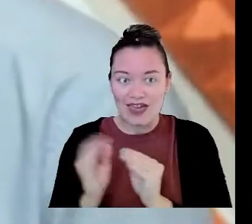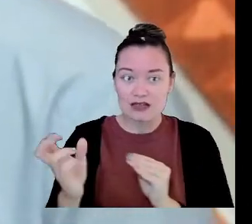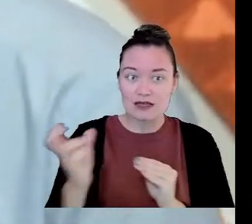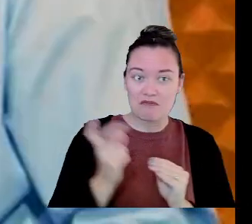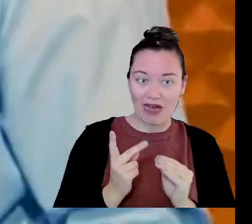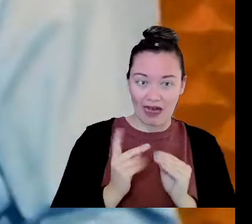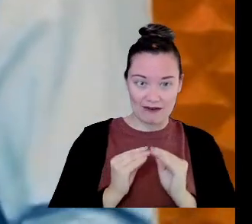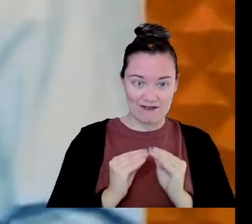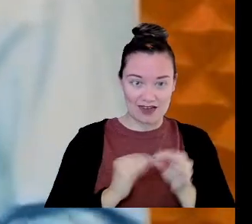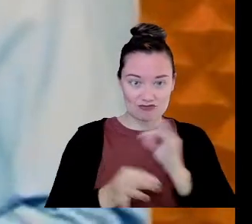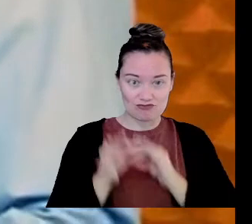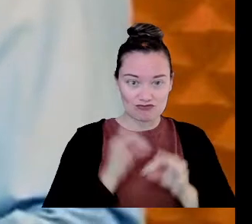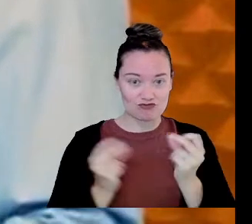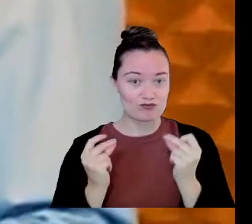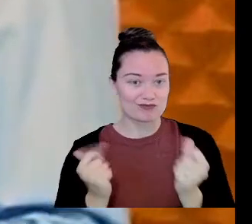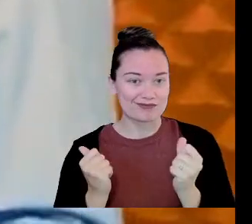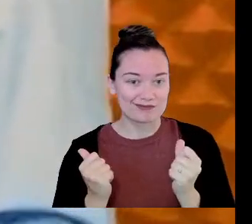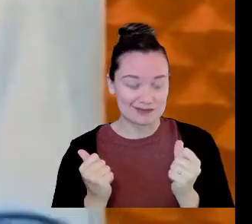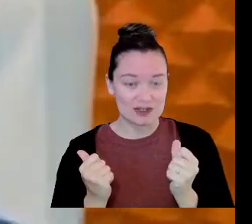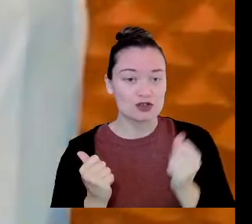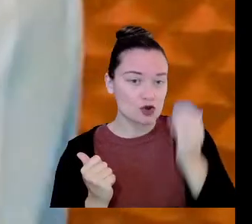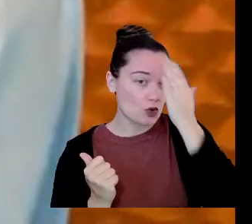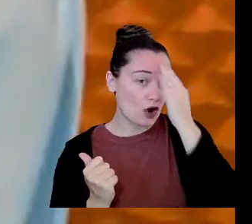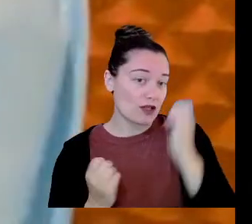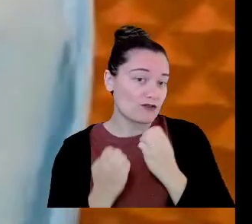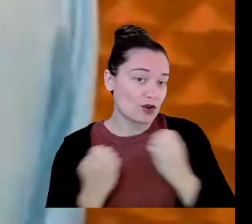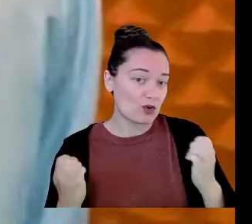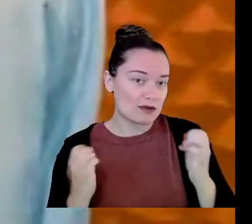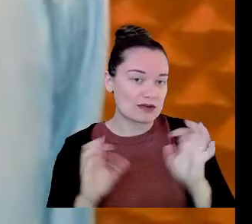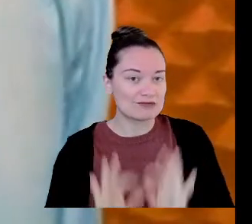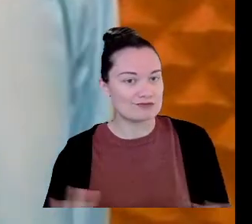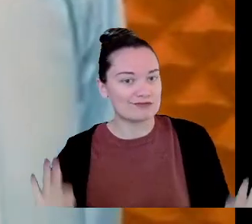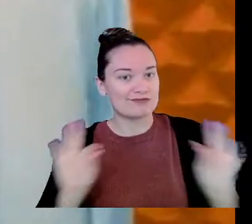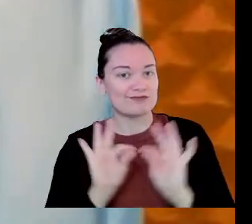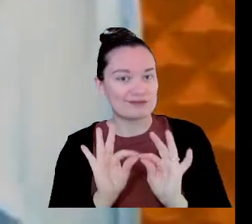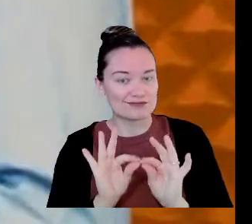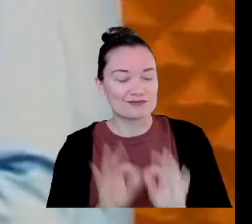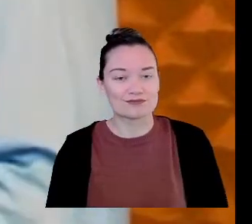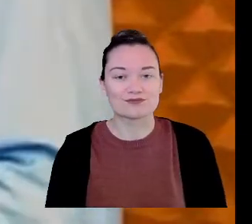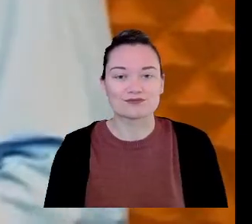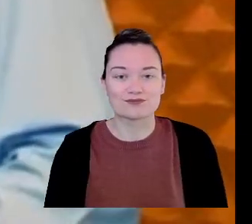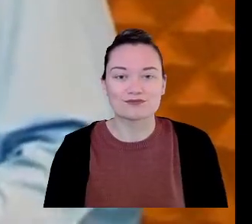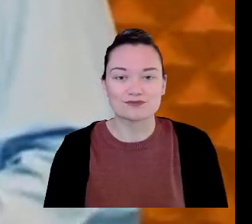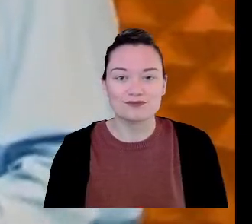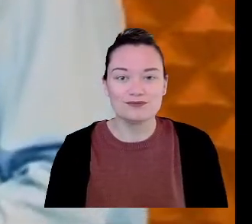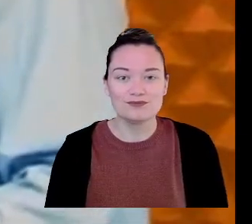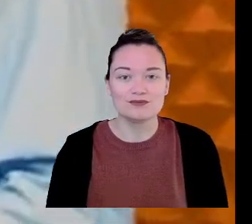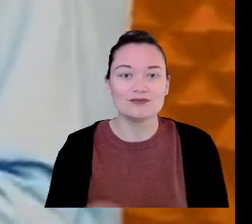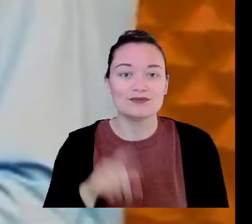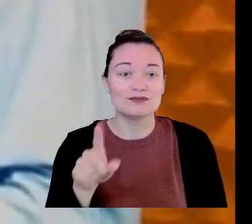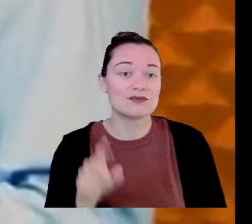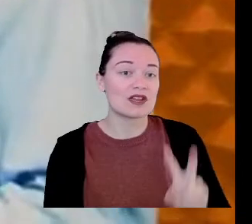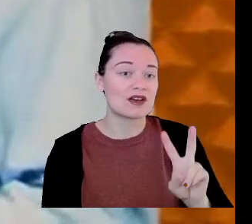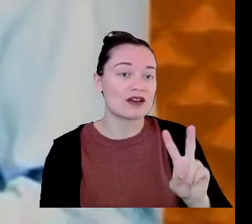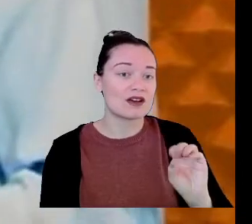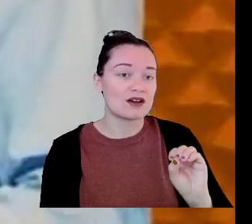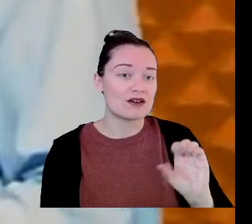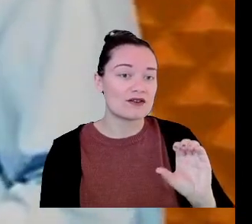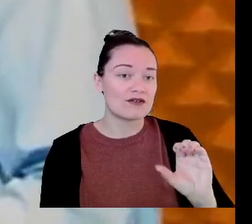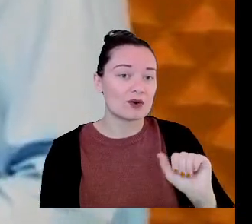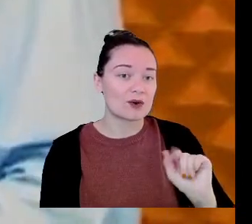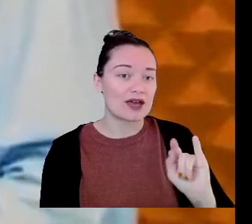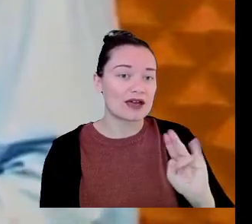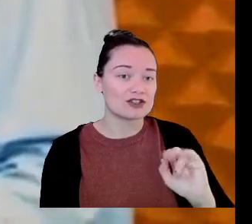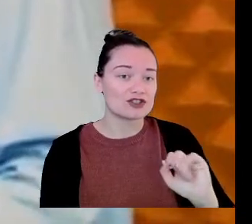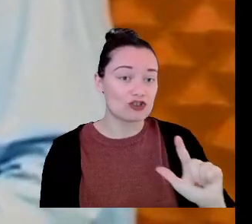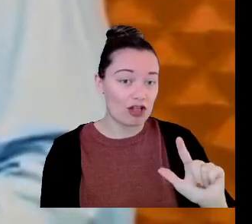able to fix it. So again, knowledge of equipment repair is incredibly important. Vocational training is something that you